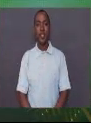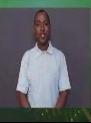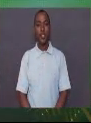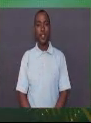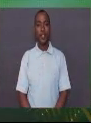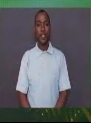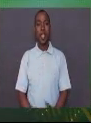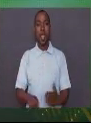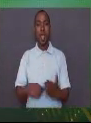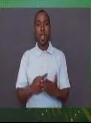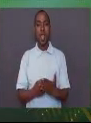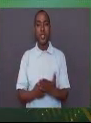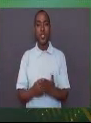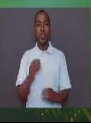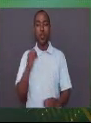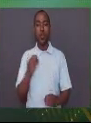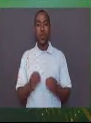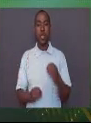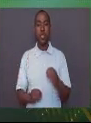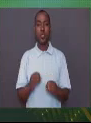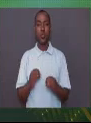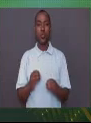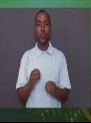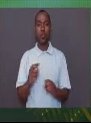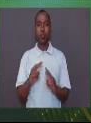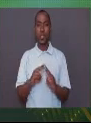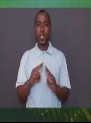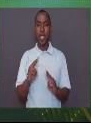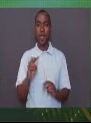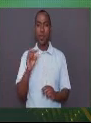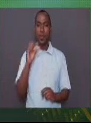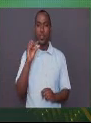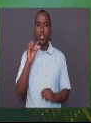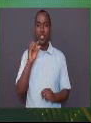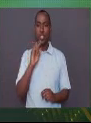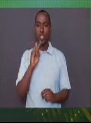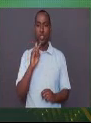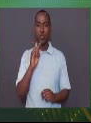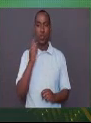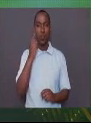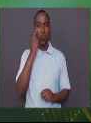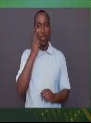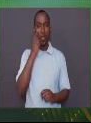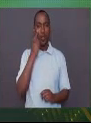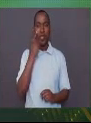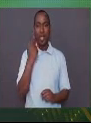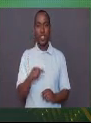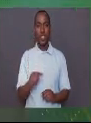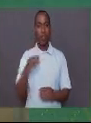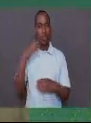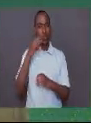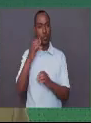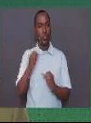These organisms are usually too small to be seen without a microscope.